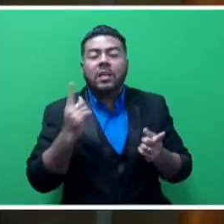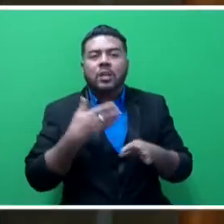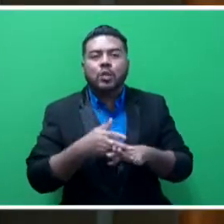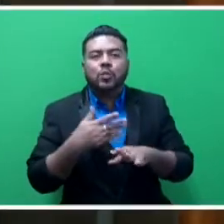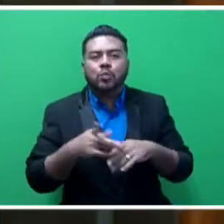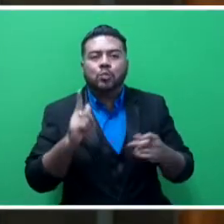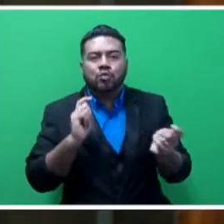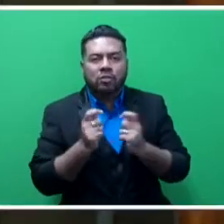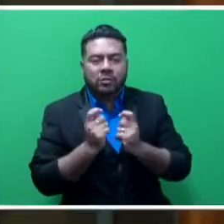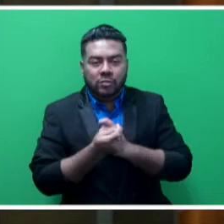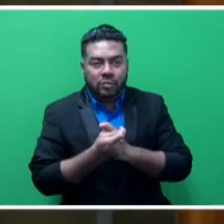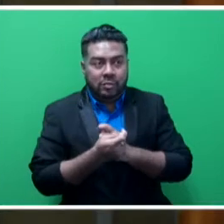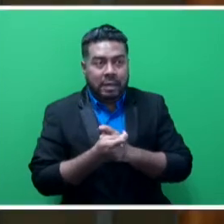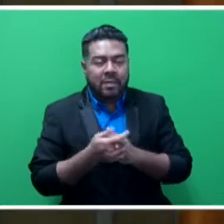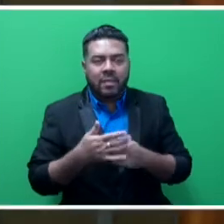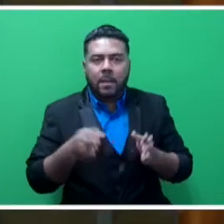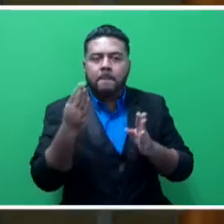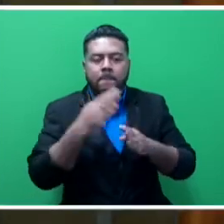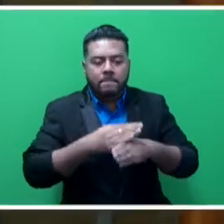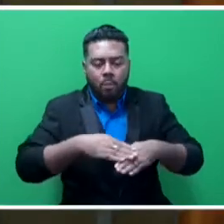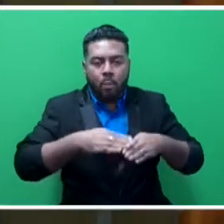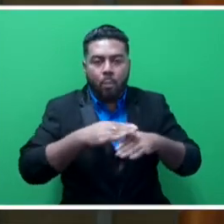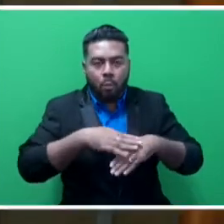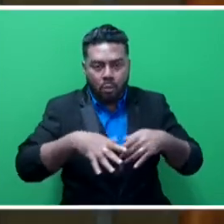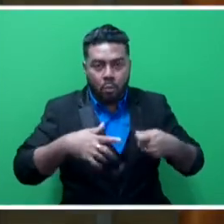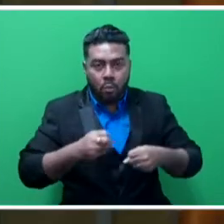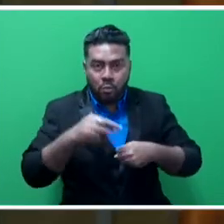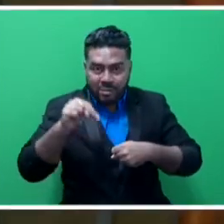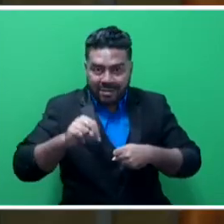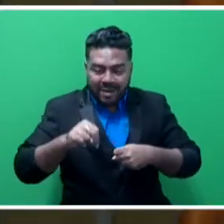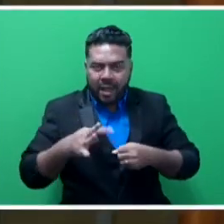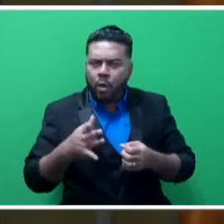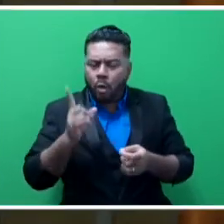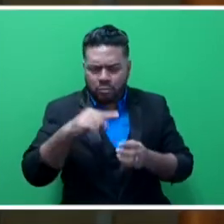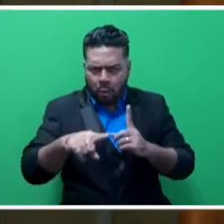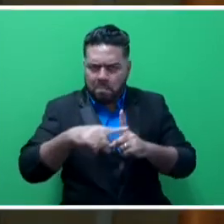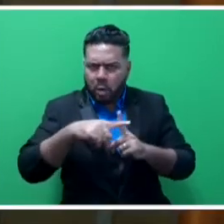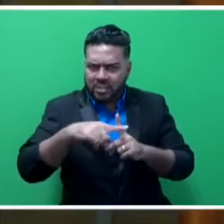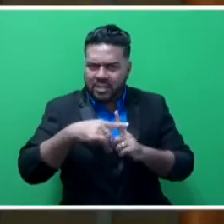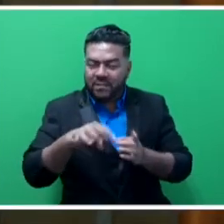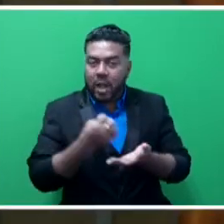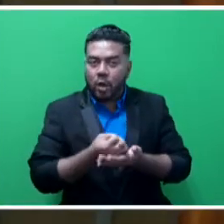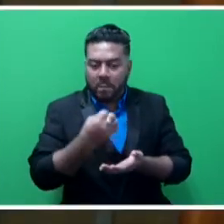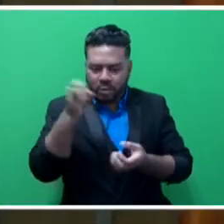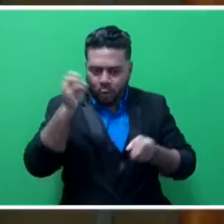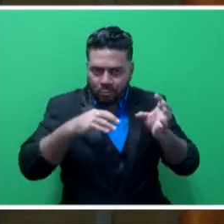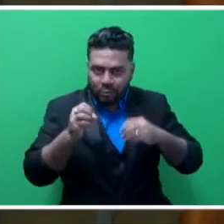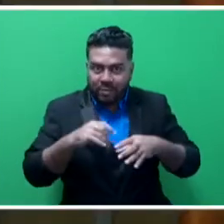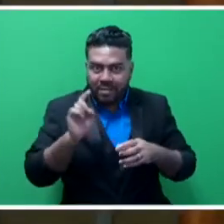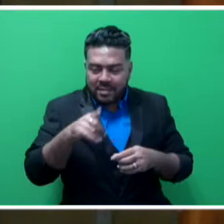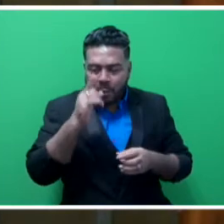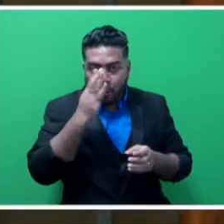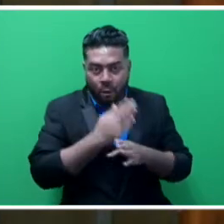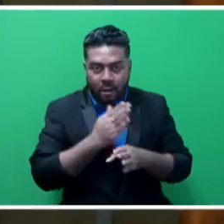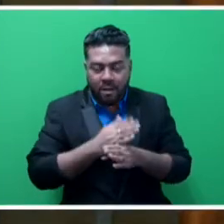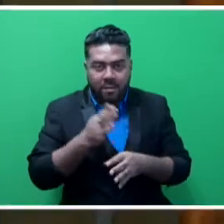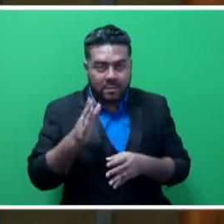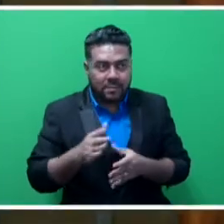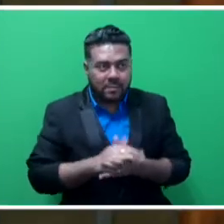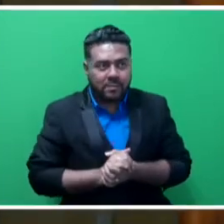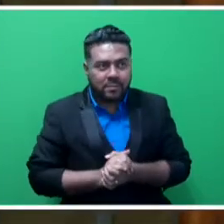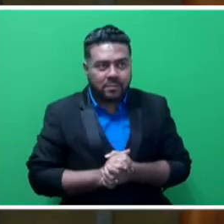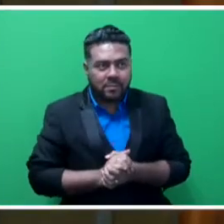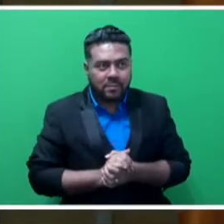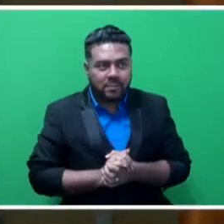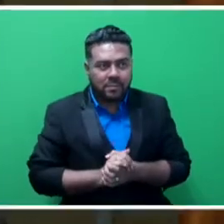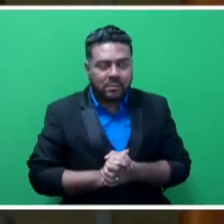Speaker, in border requirements, and also noting the positive economic contribution that these workers will provide through